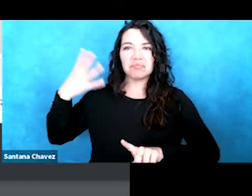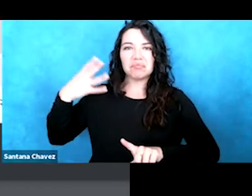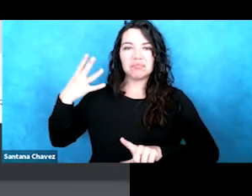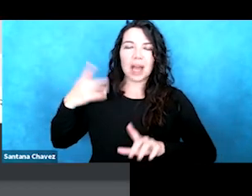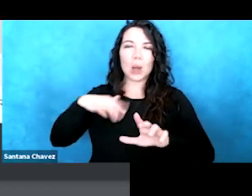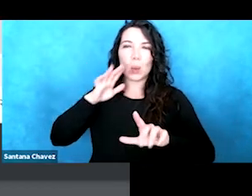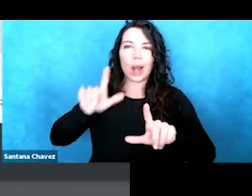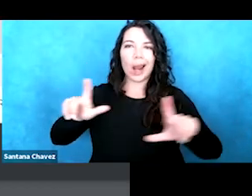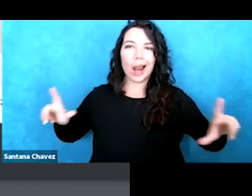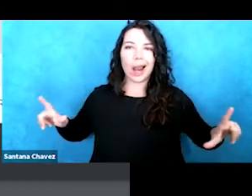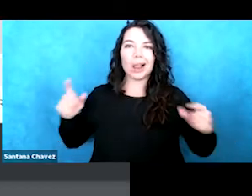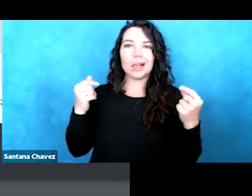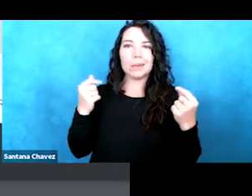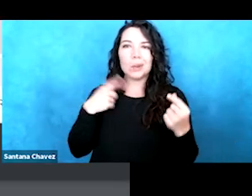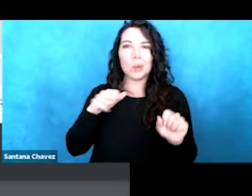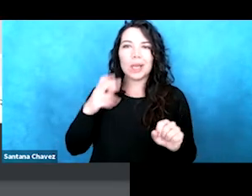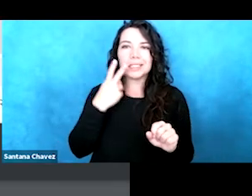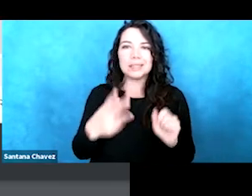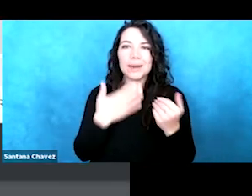make it a little bit bigger because I think that's probably,